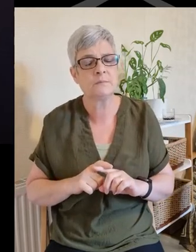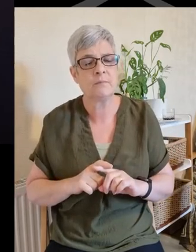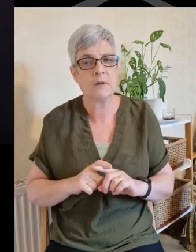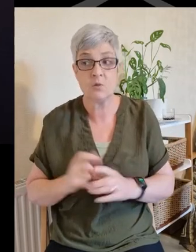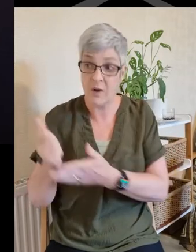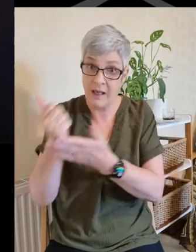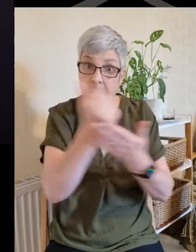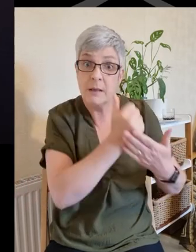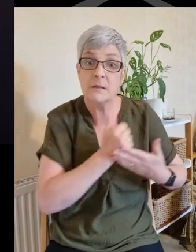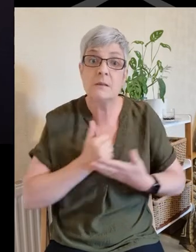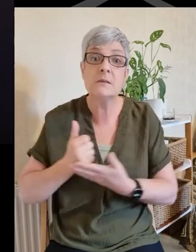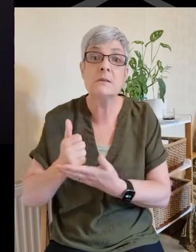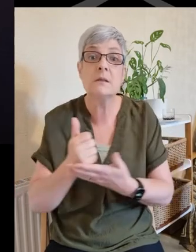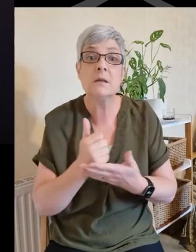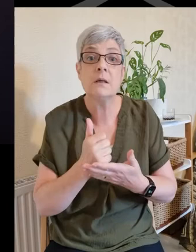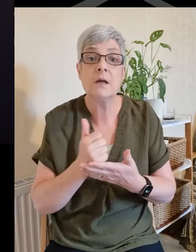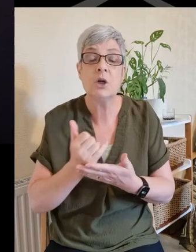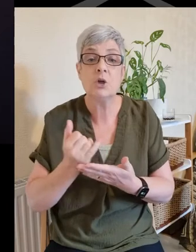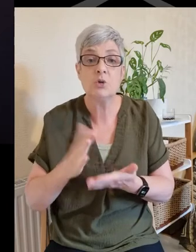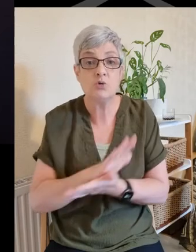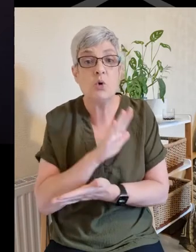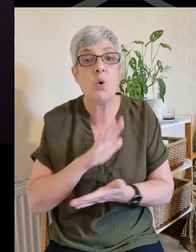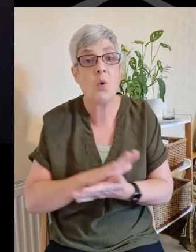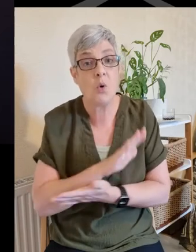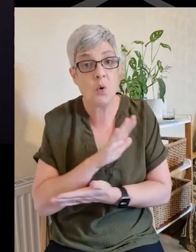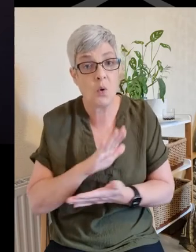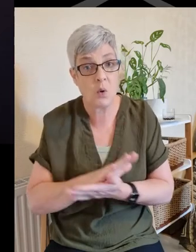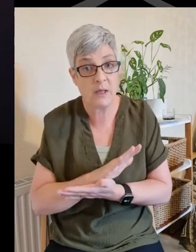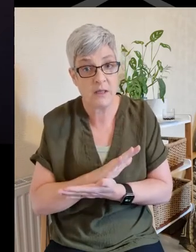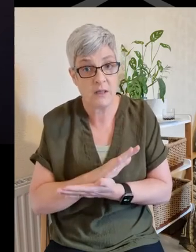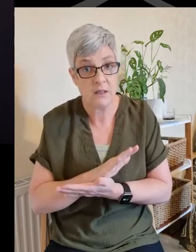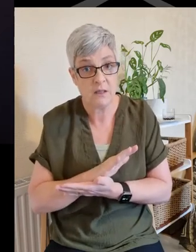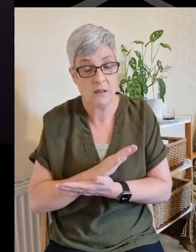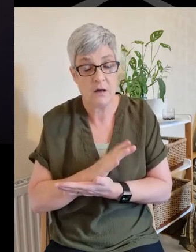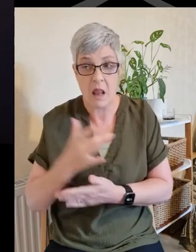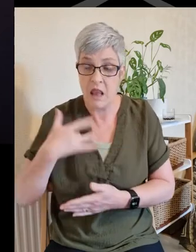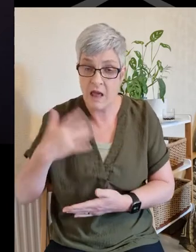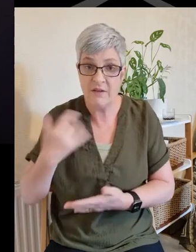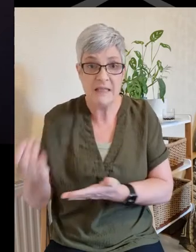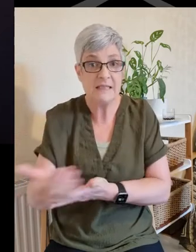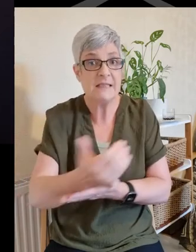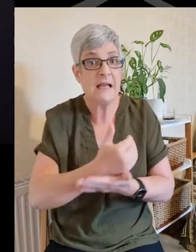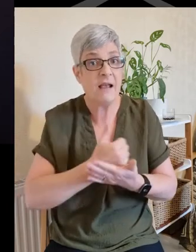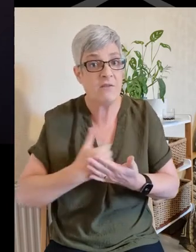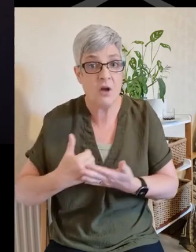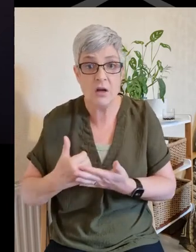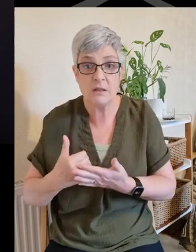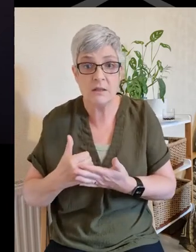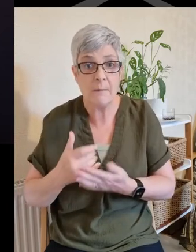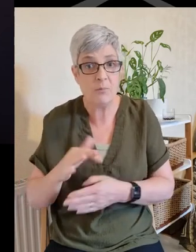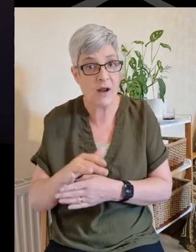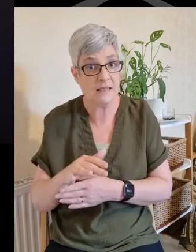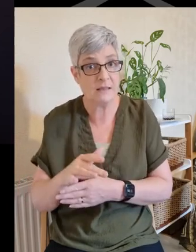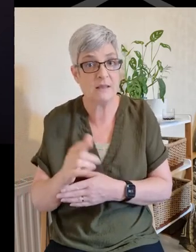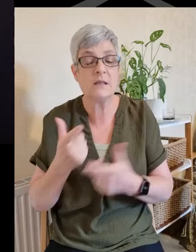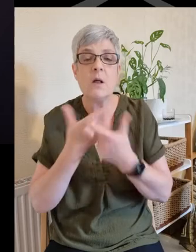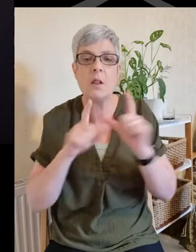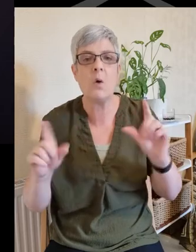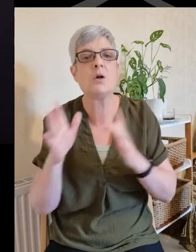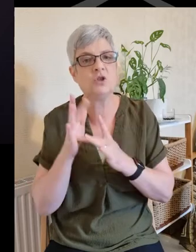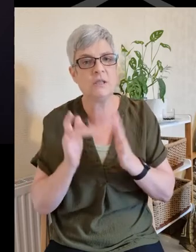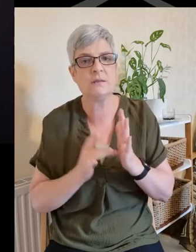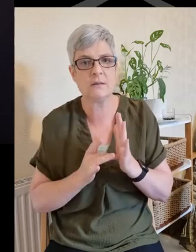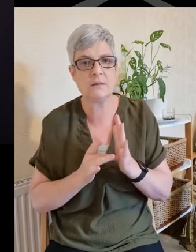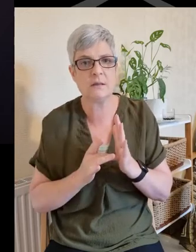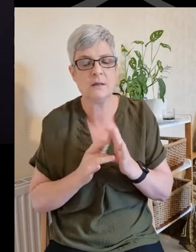And so help us enjoy the presence of a living Savior, our Lord Jesus,